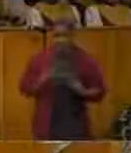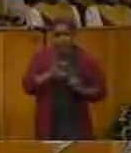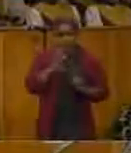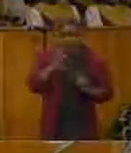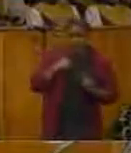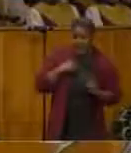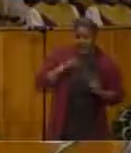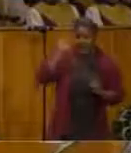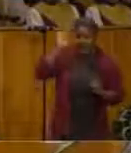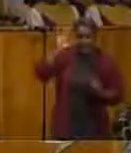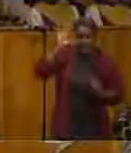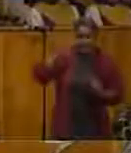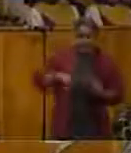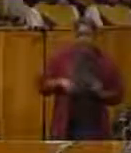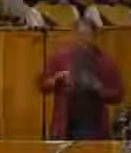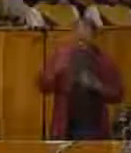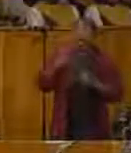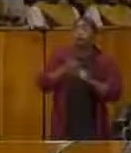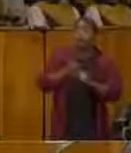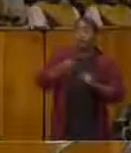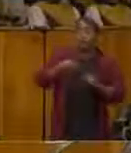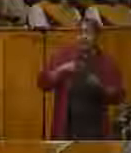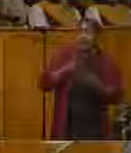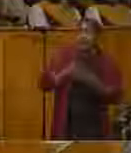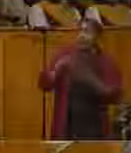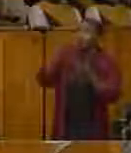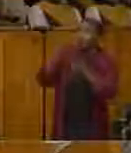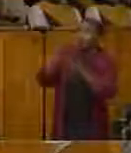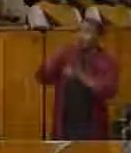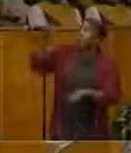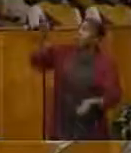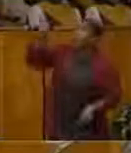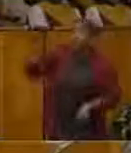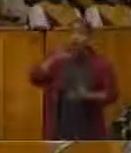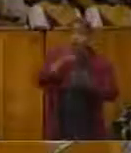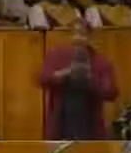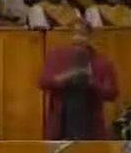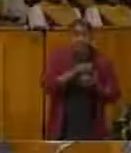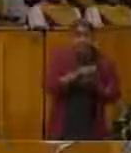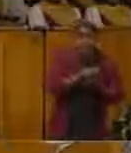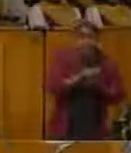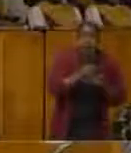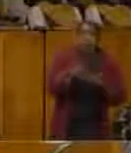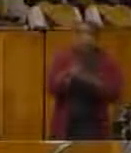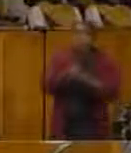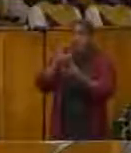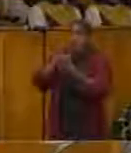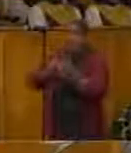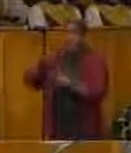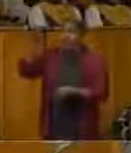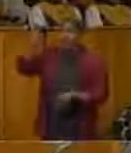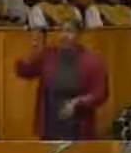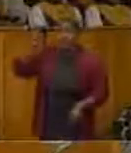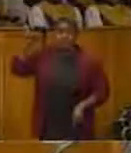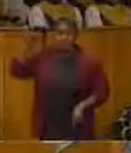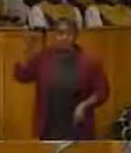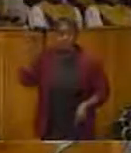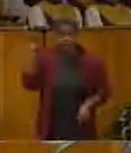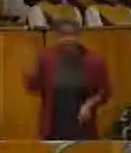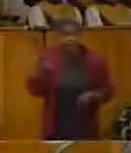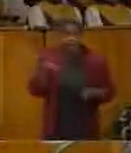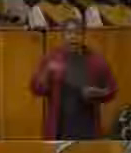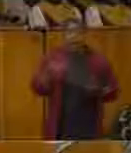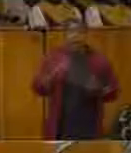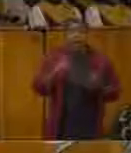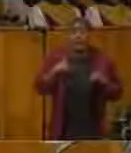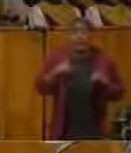Trust me like you trusted him. Believe in me like you believe in him.